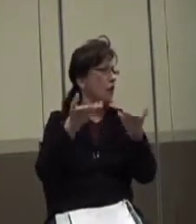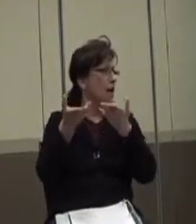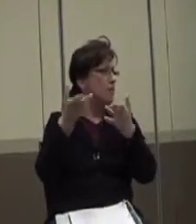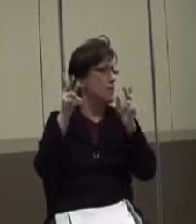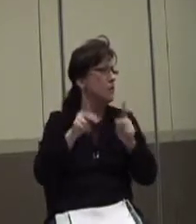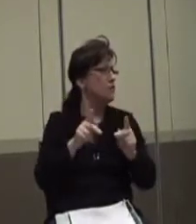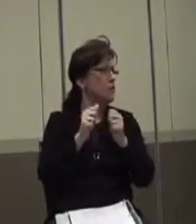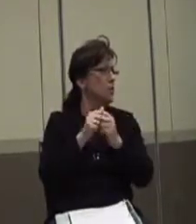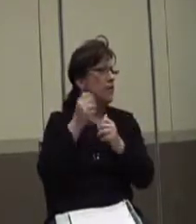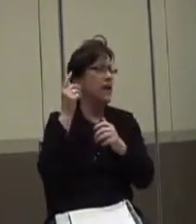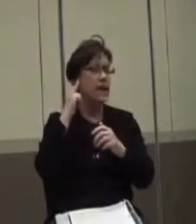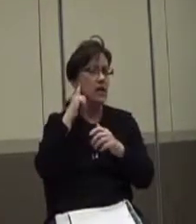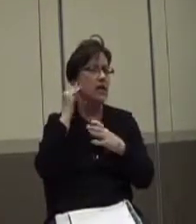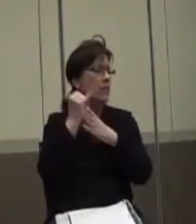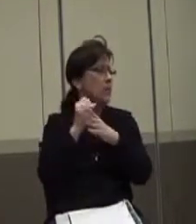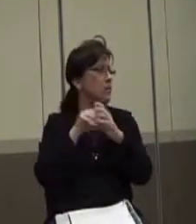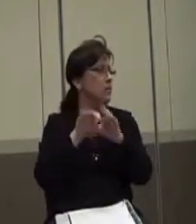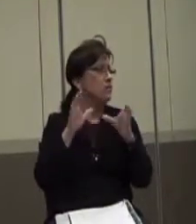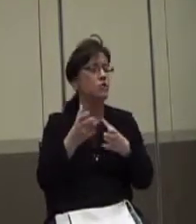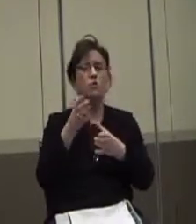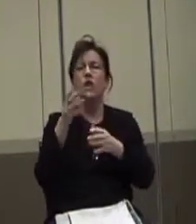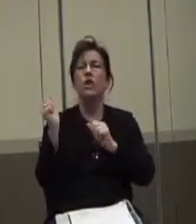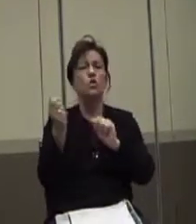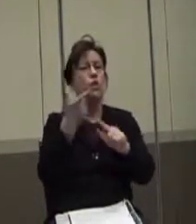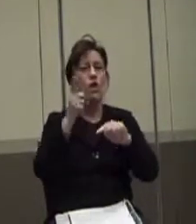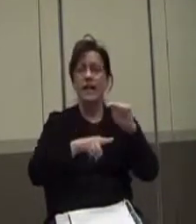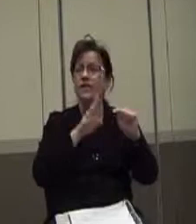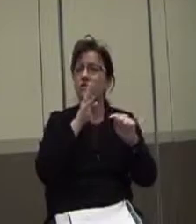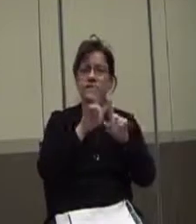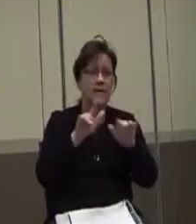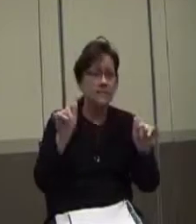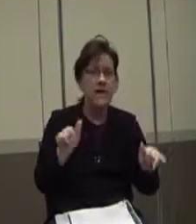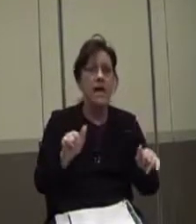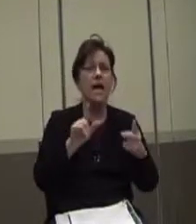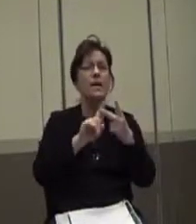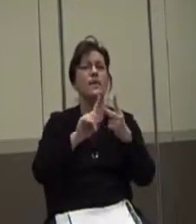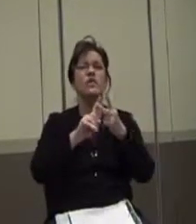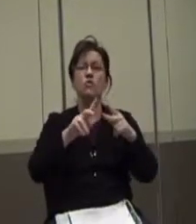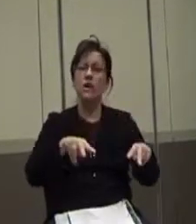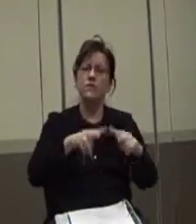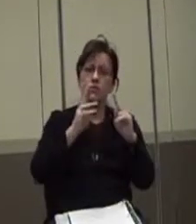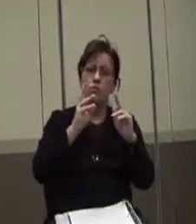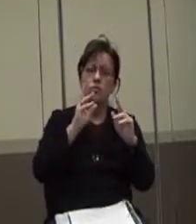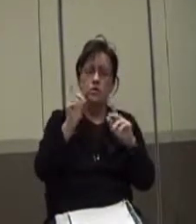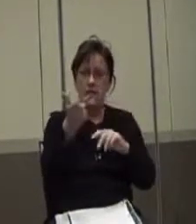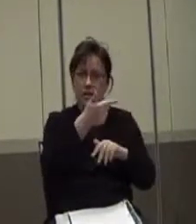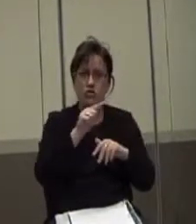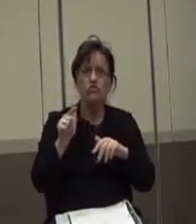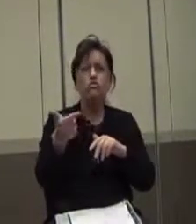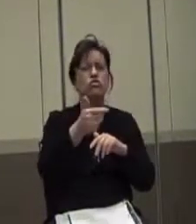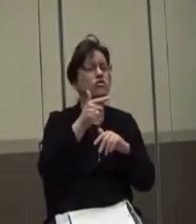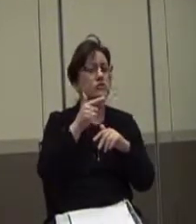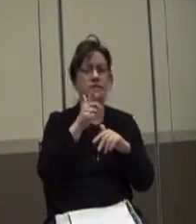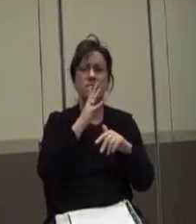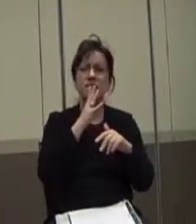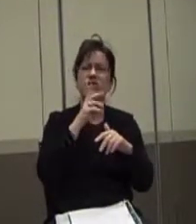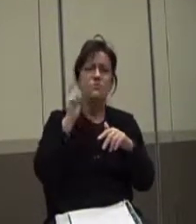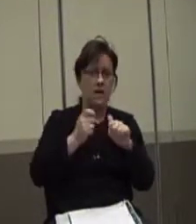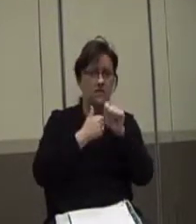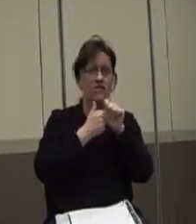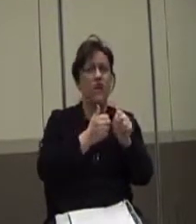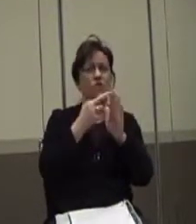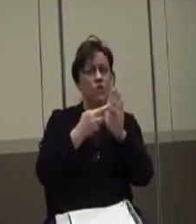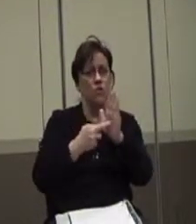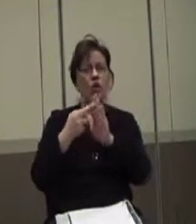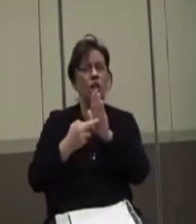hearing impairment in your group. Everybody can't talk at once. You need to educate who's speaking, those kinds of things, and the rules need to be followed. Okay, so